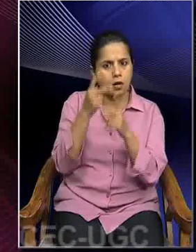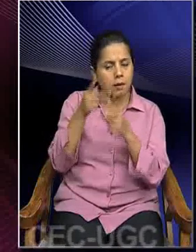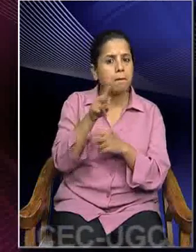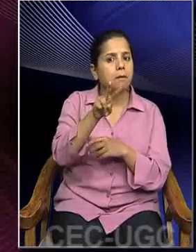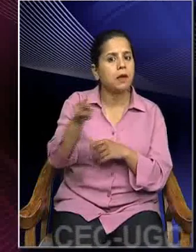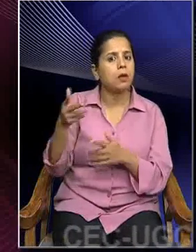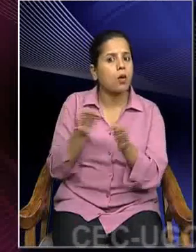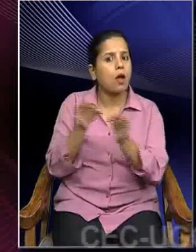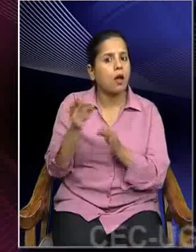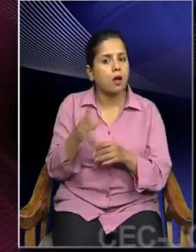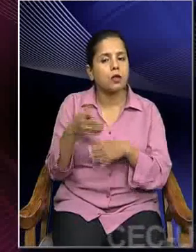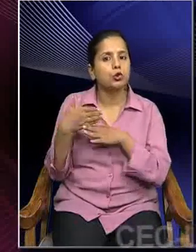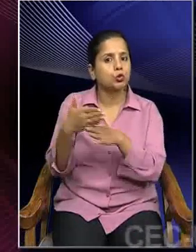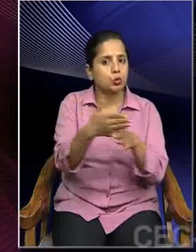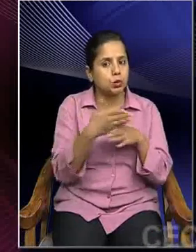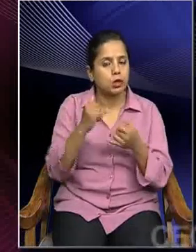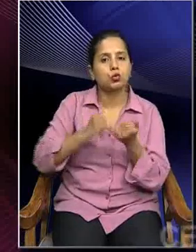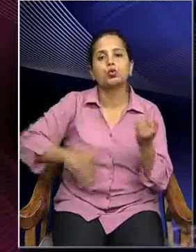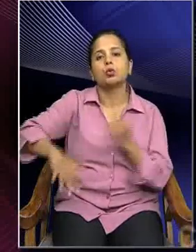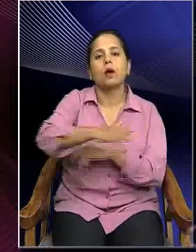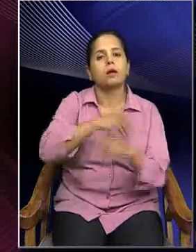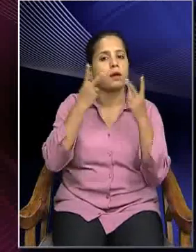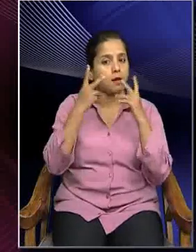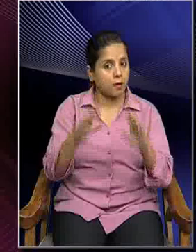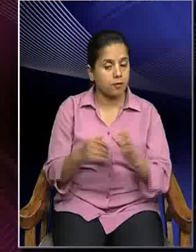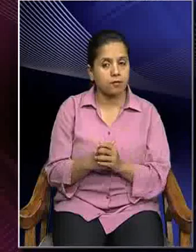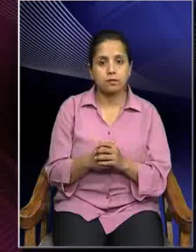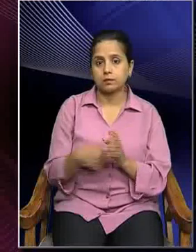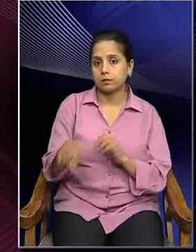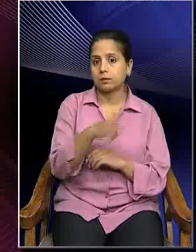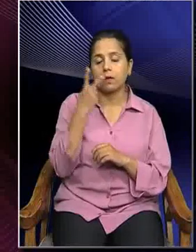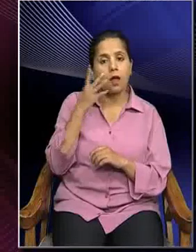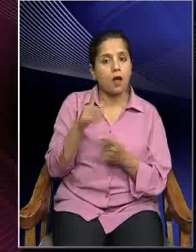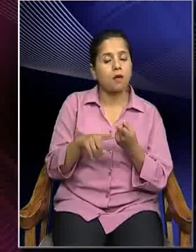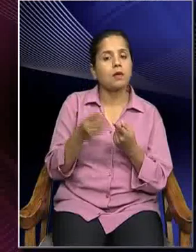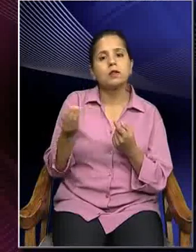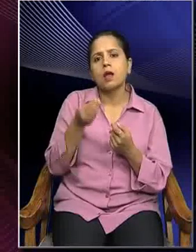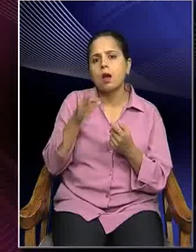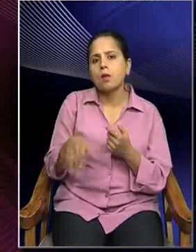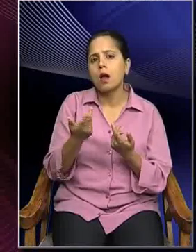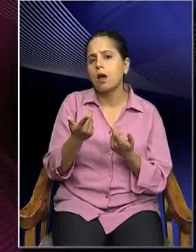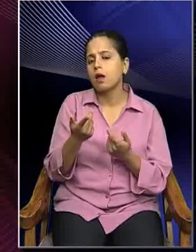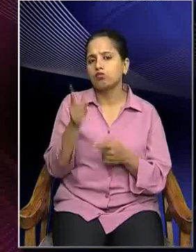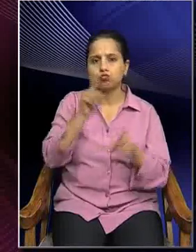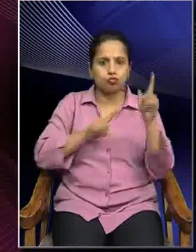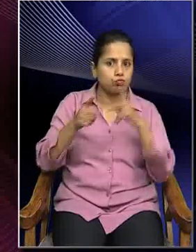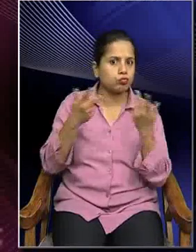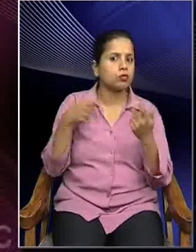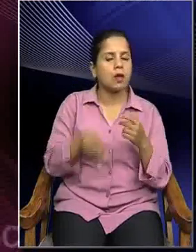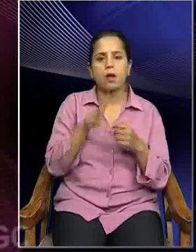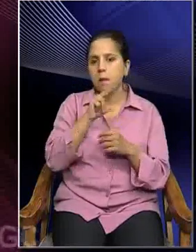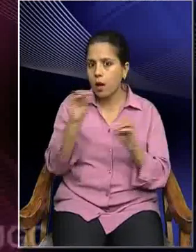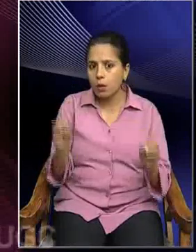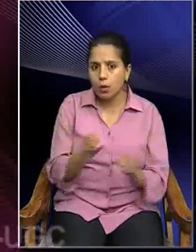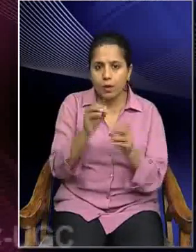meaning that are shared by society. So it is kind of certain non-verbal gesture. For instance, when